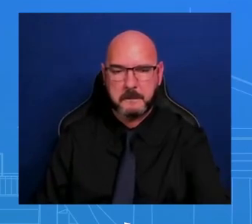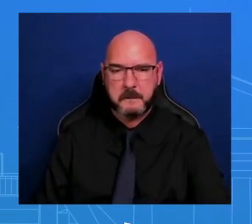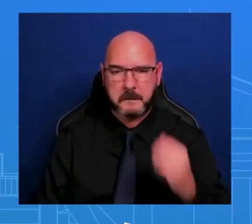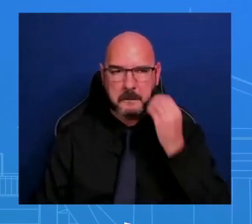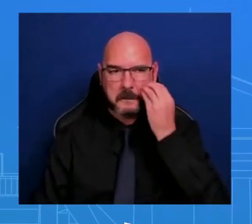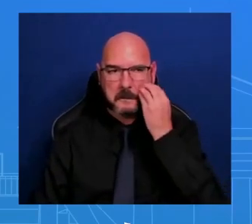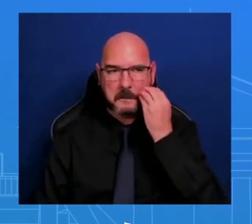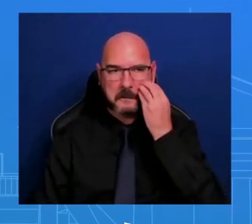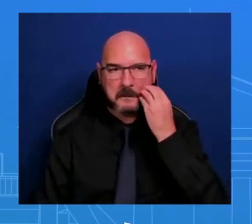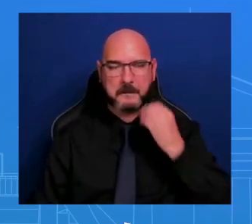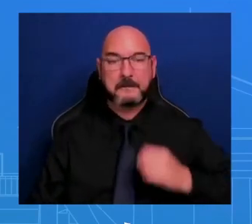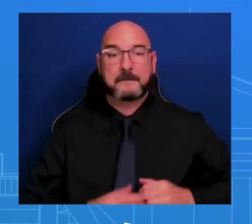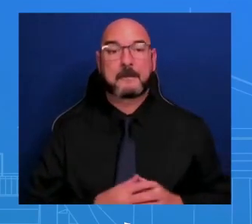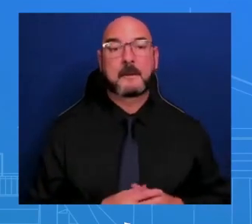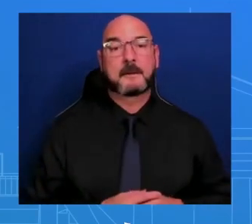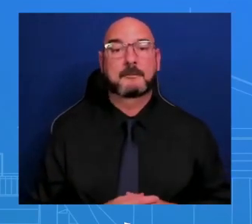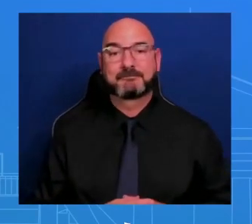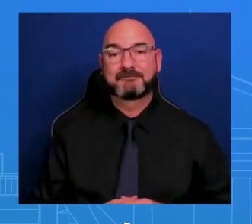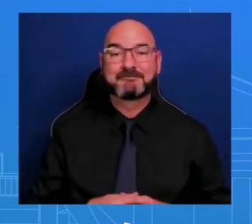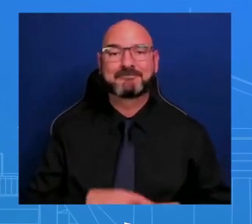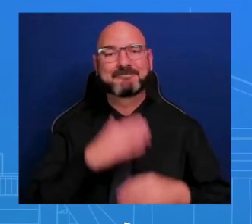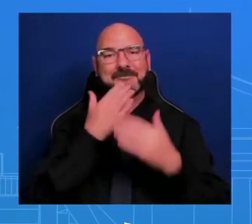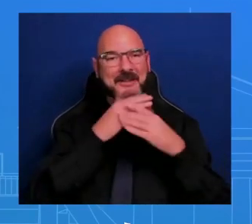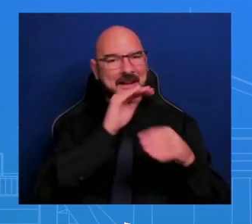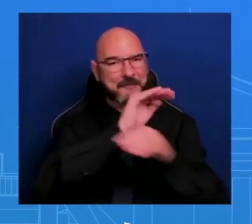Good afternoon. Good afternoon, everybody.